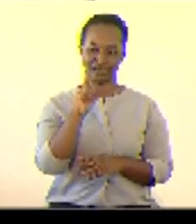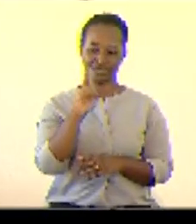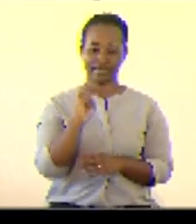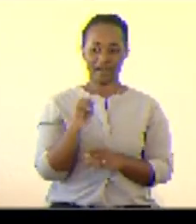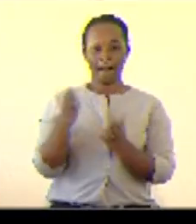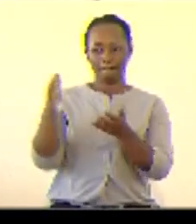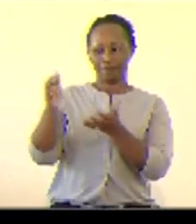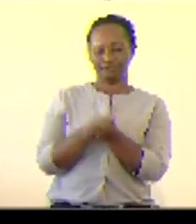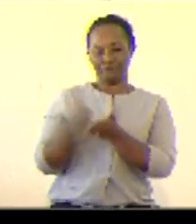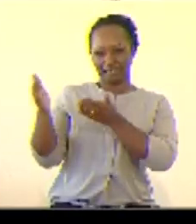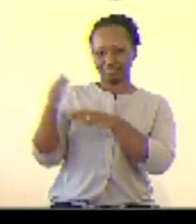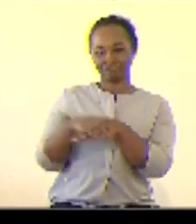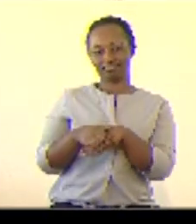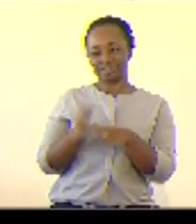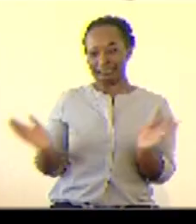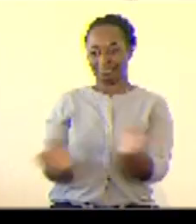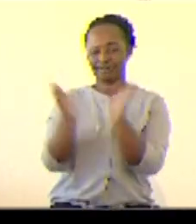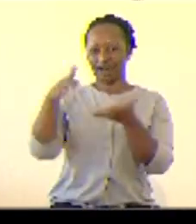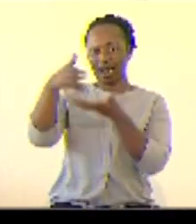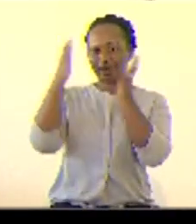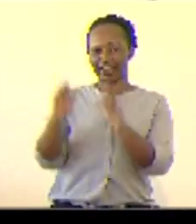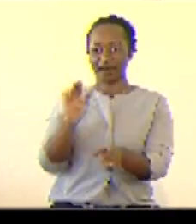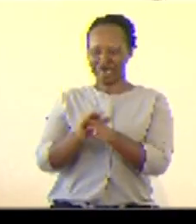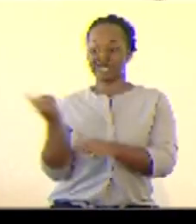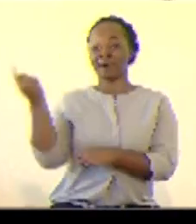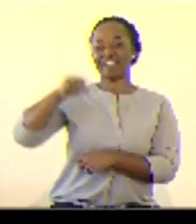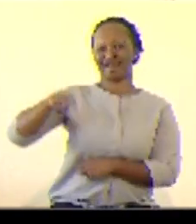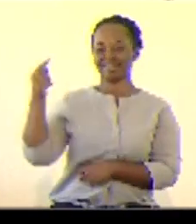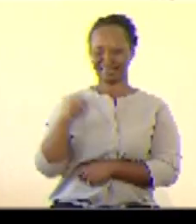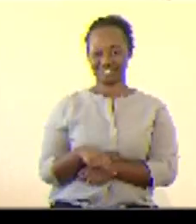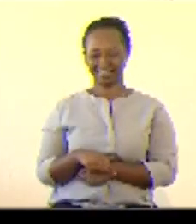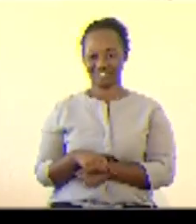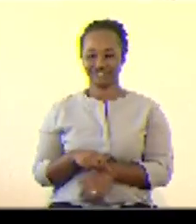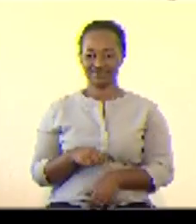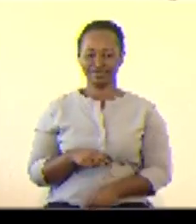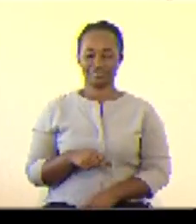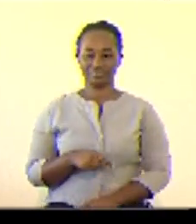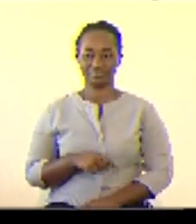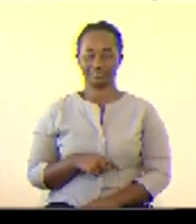attract more customers. Incentives attract more customers. If someone maybe has